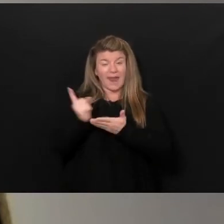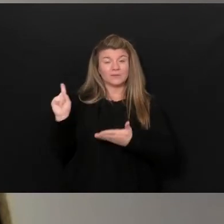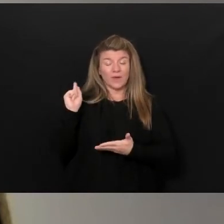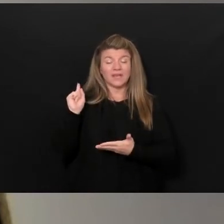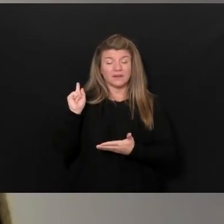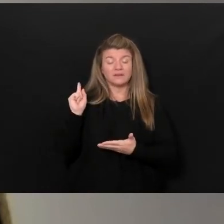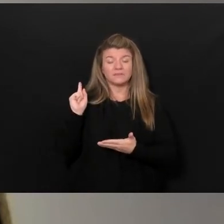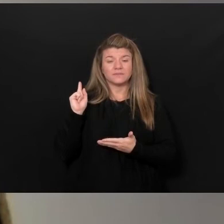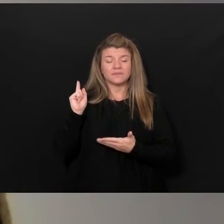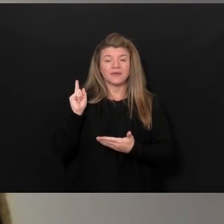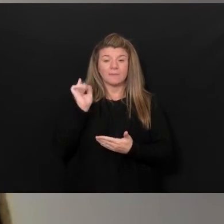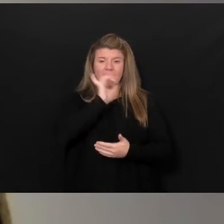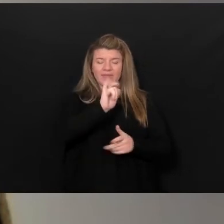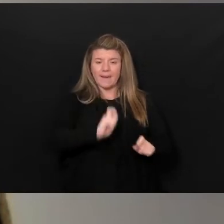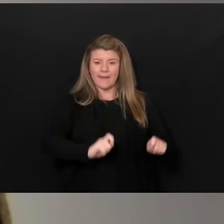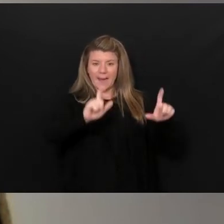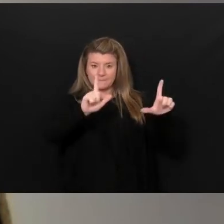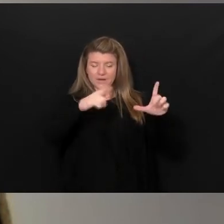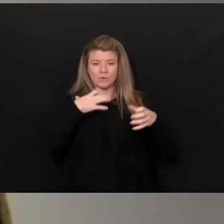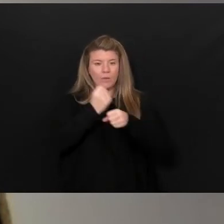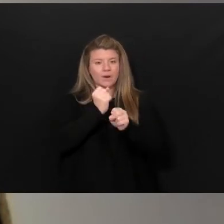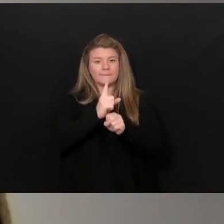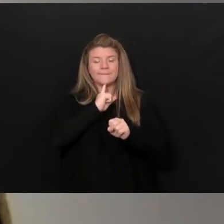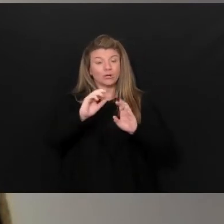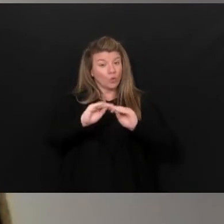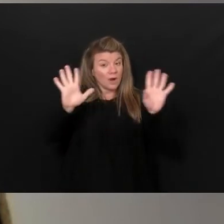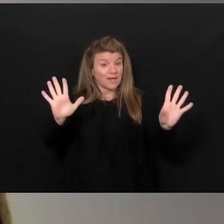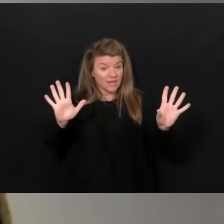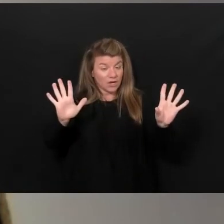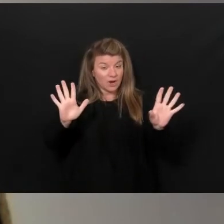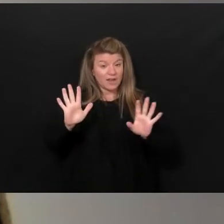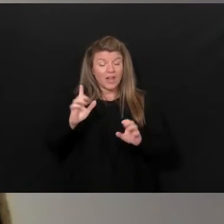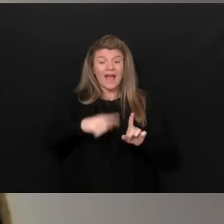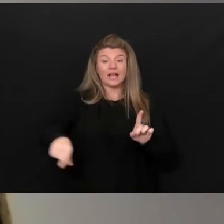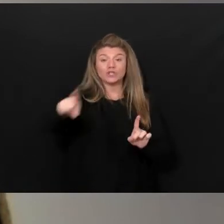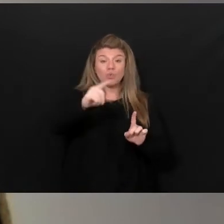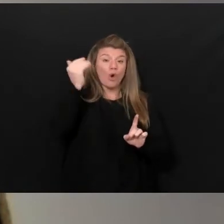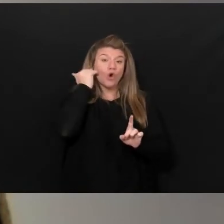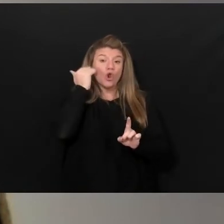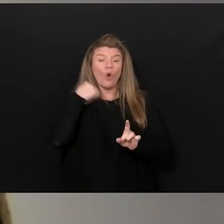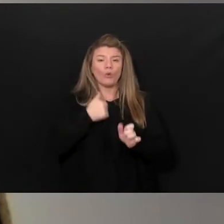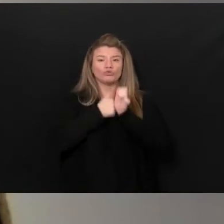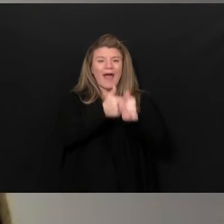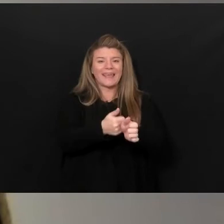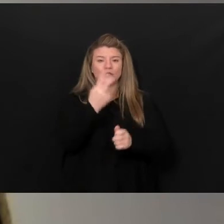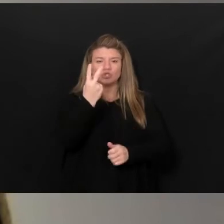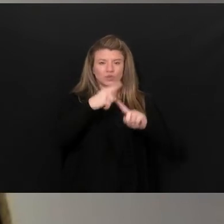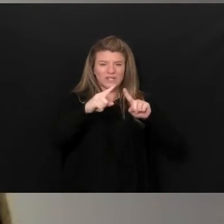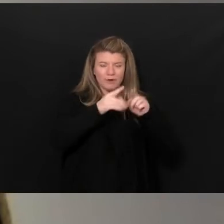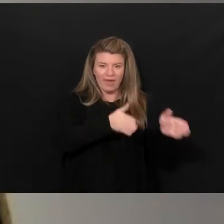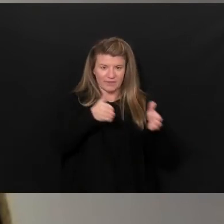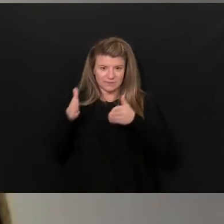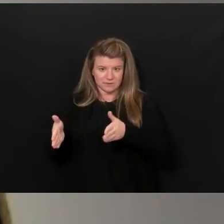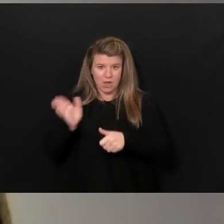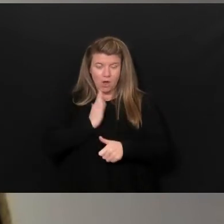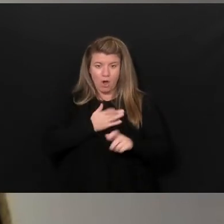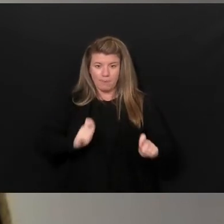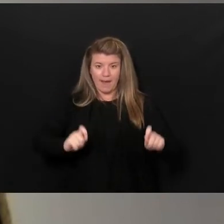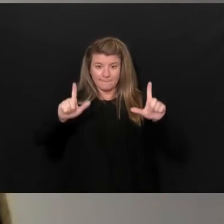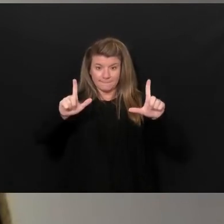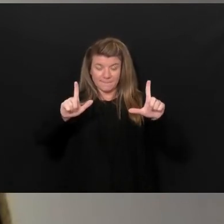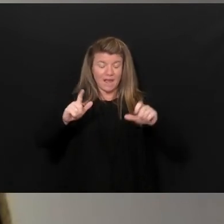about the map again. I want to make sure we're clear. As everyone knows, we're tracking two different metrics on the map. And